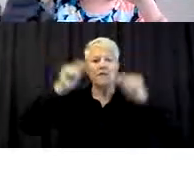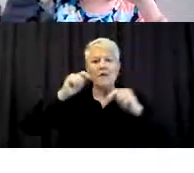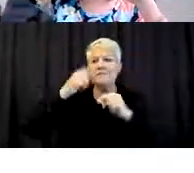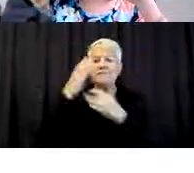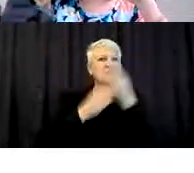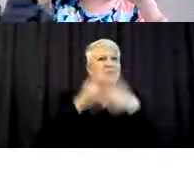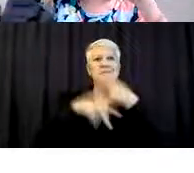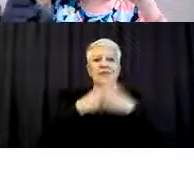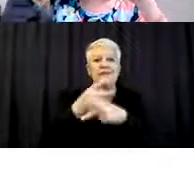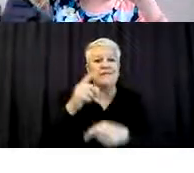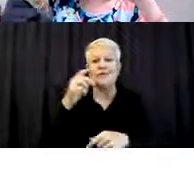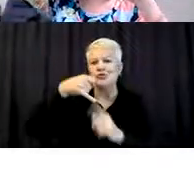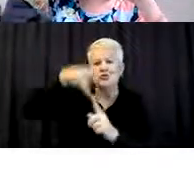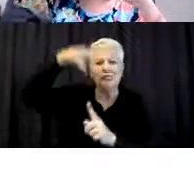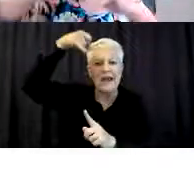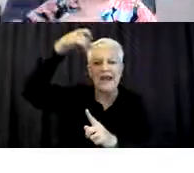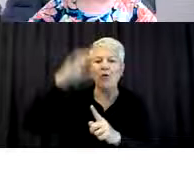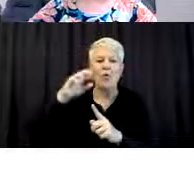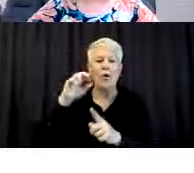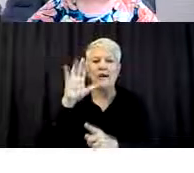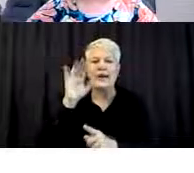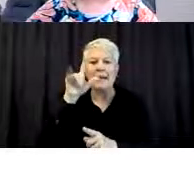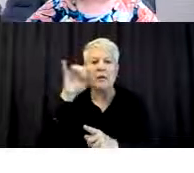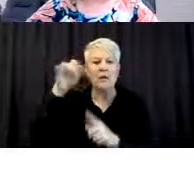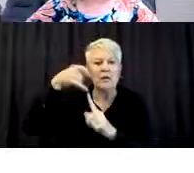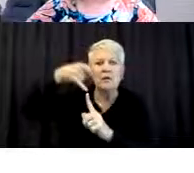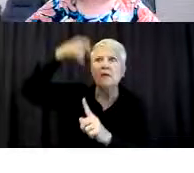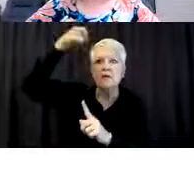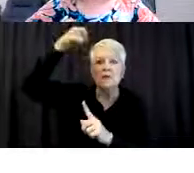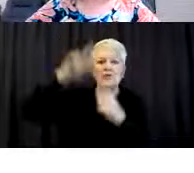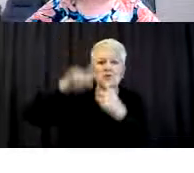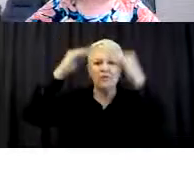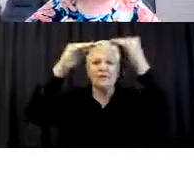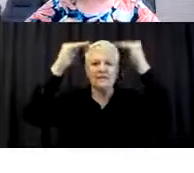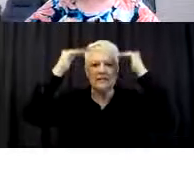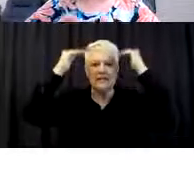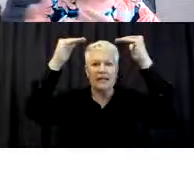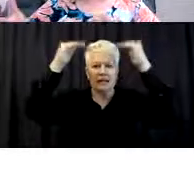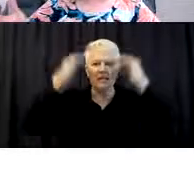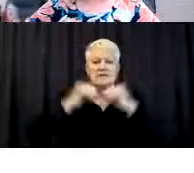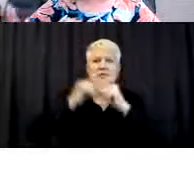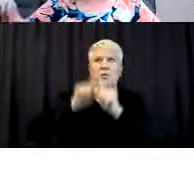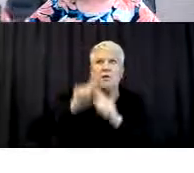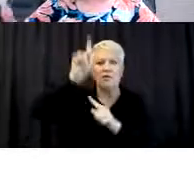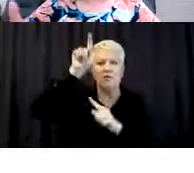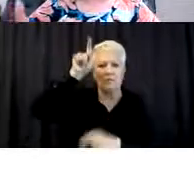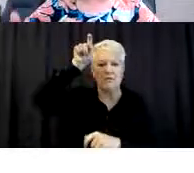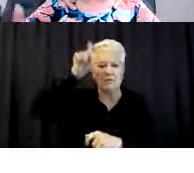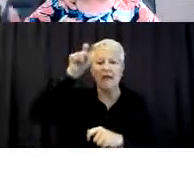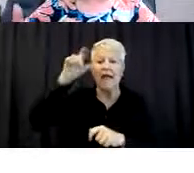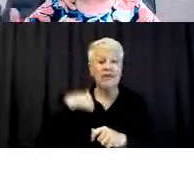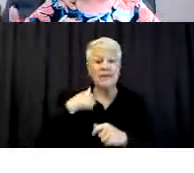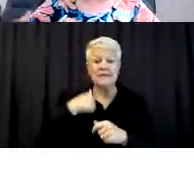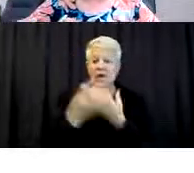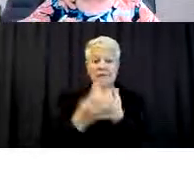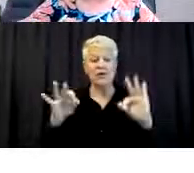of a string or a cable to the ceiling up above. So it is a freestanding type